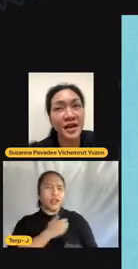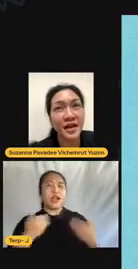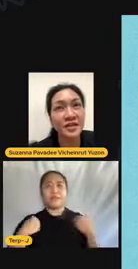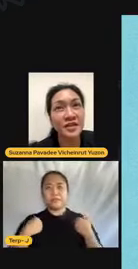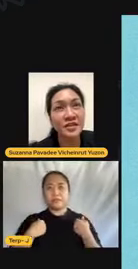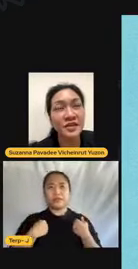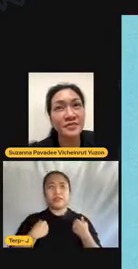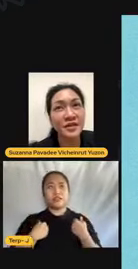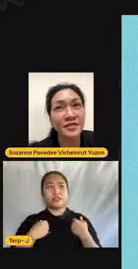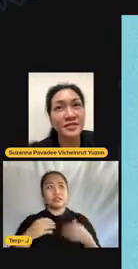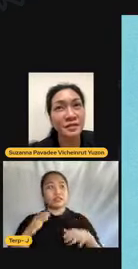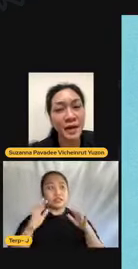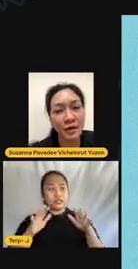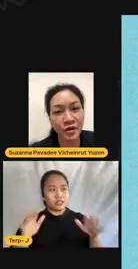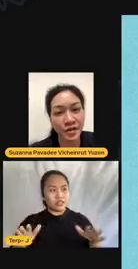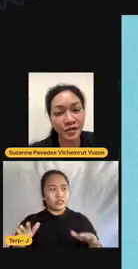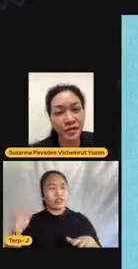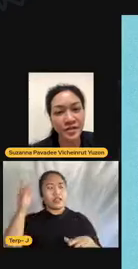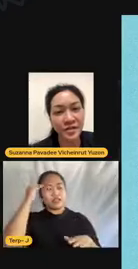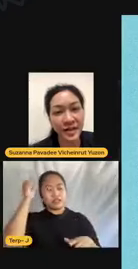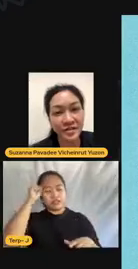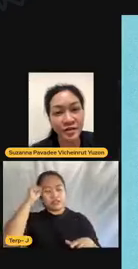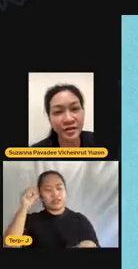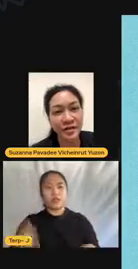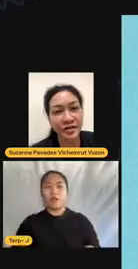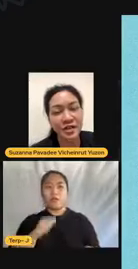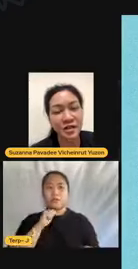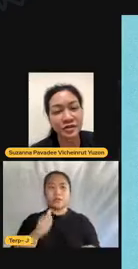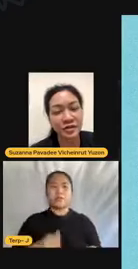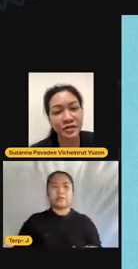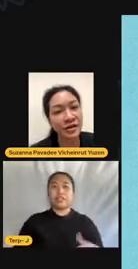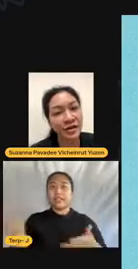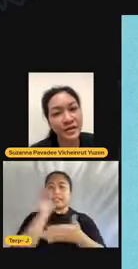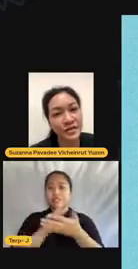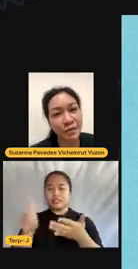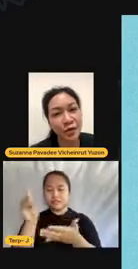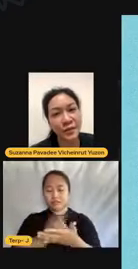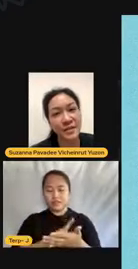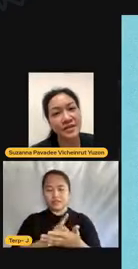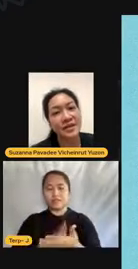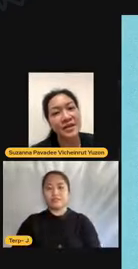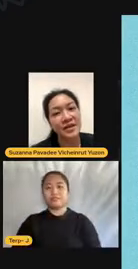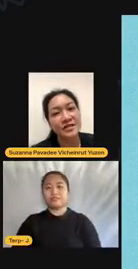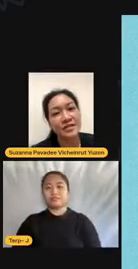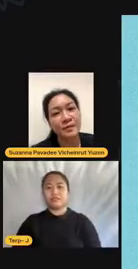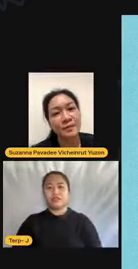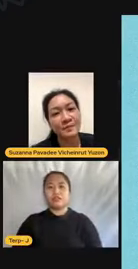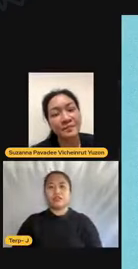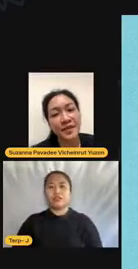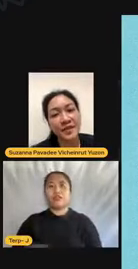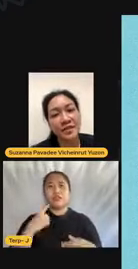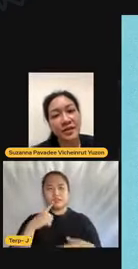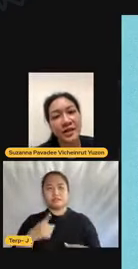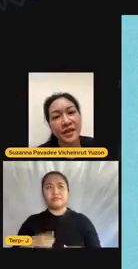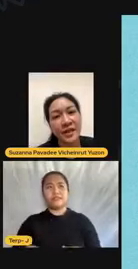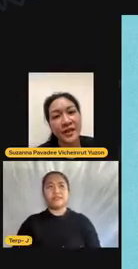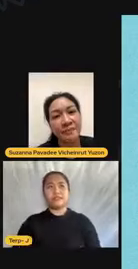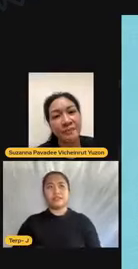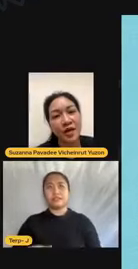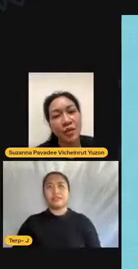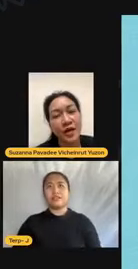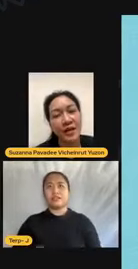because it just conveys that somehow our children is less, or our children are a disappointment. So that's